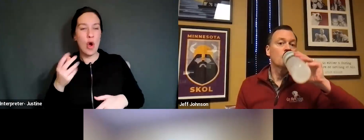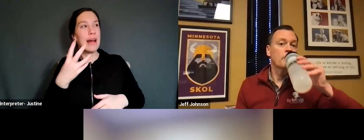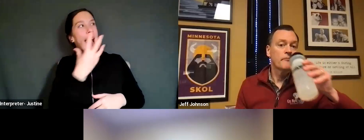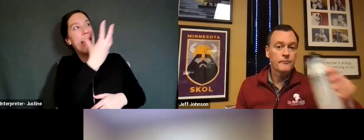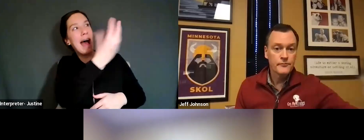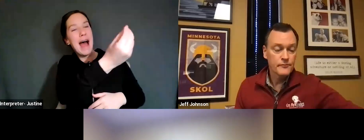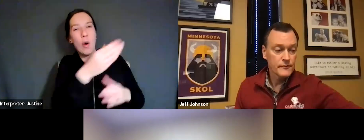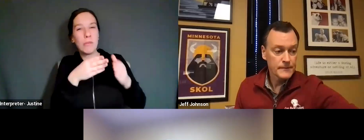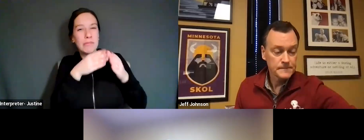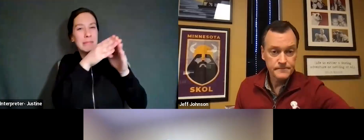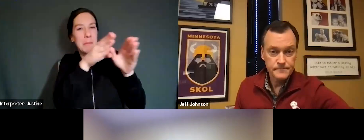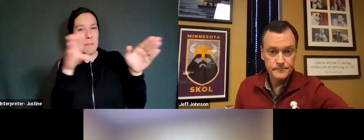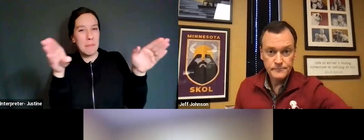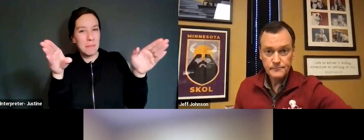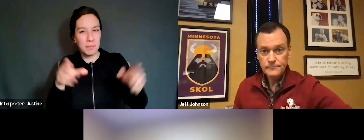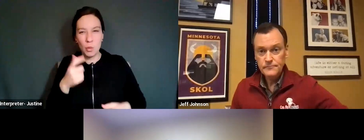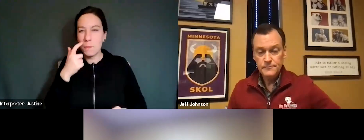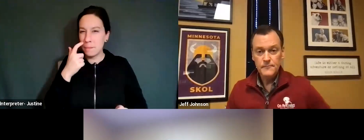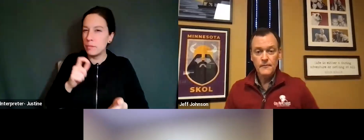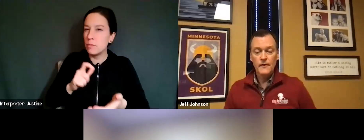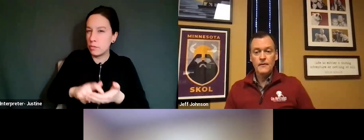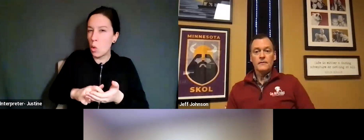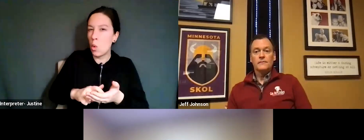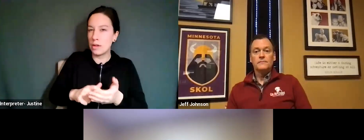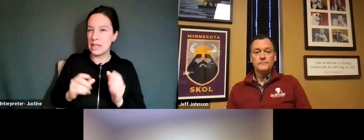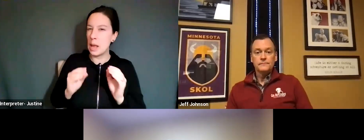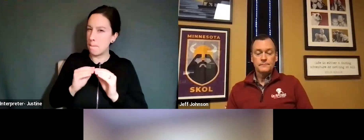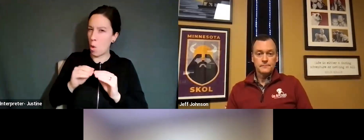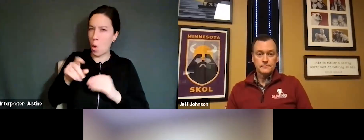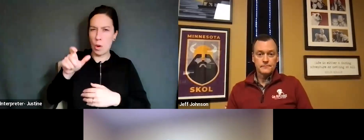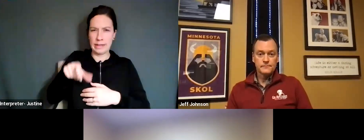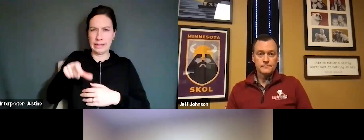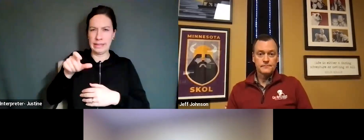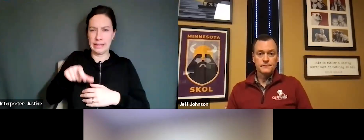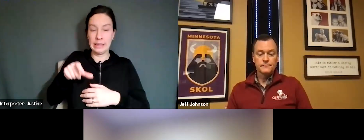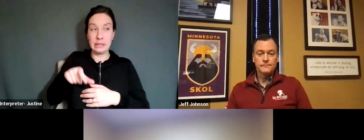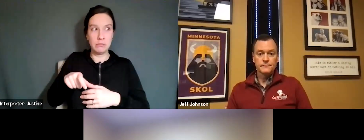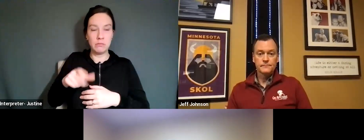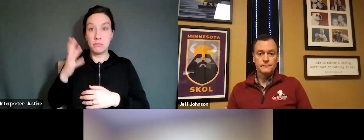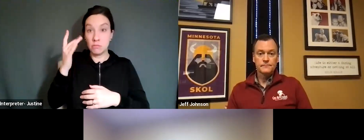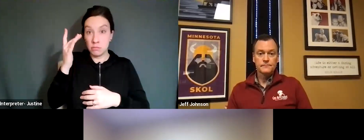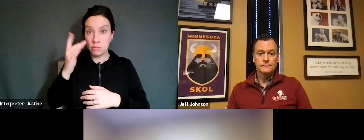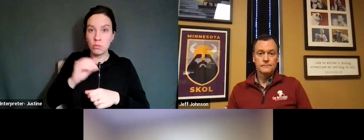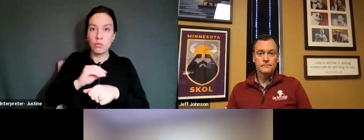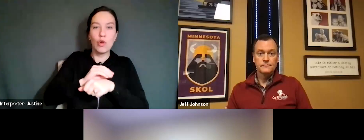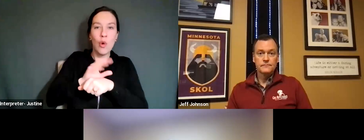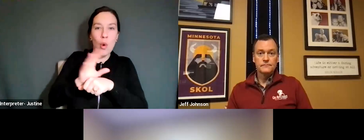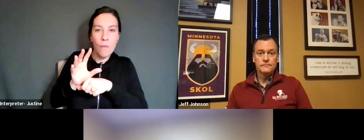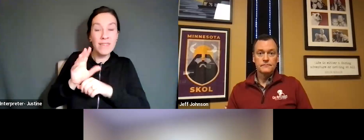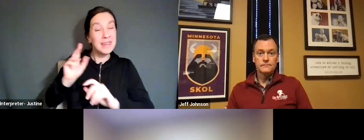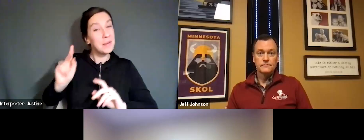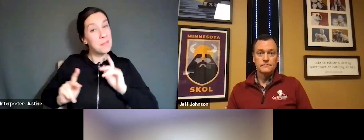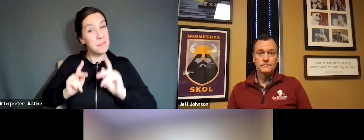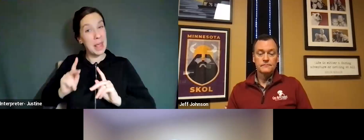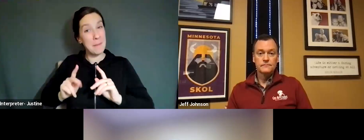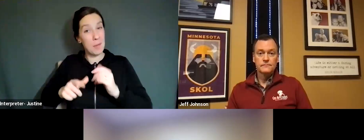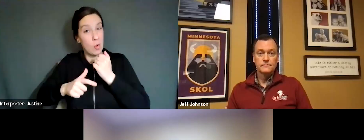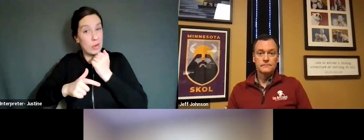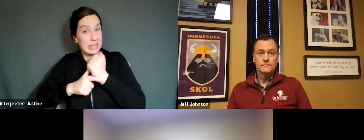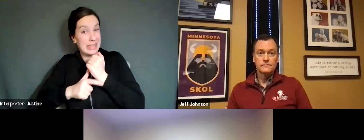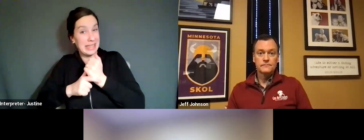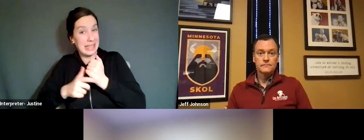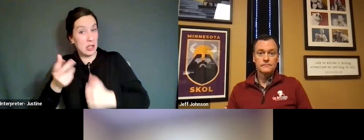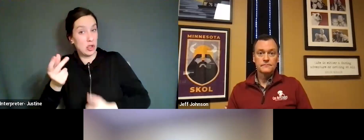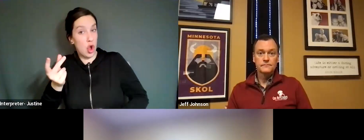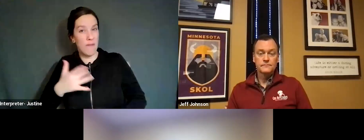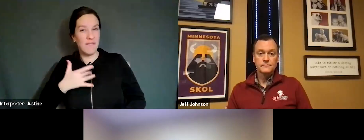placement, particularly since COVID. Many people that are interested in an assistance dog are just not comfortable going in public, and